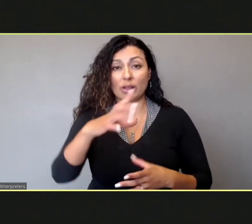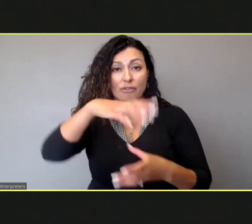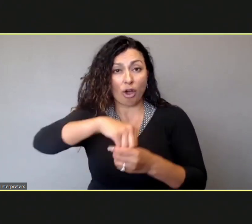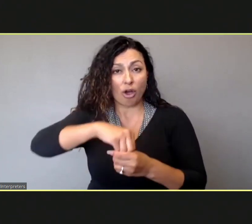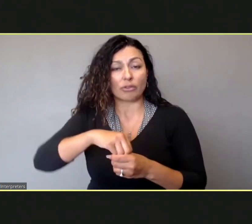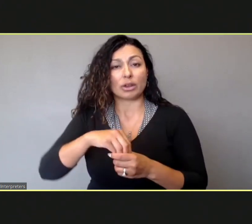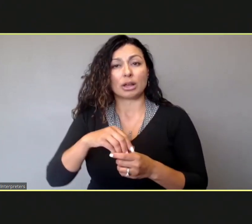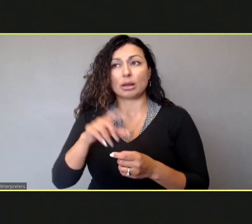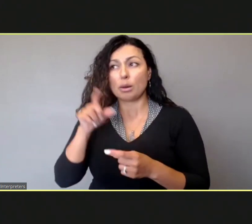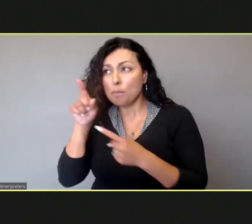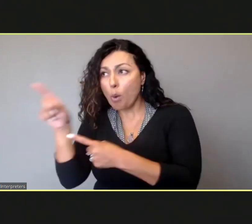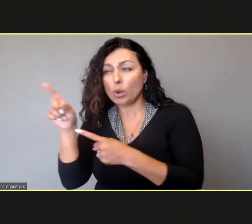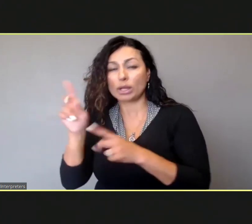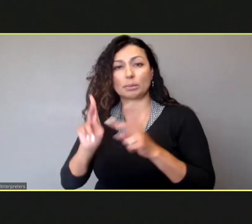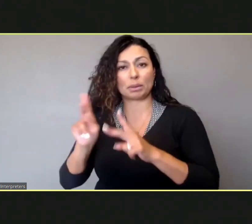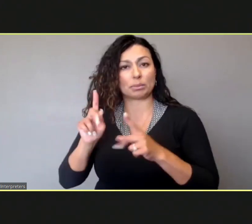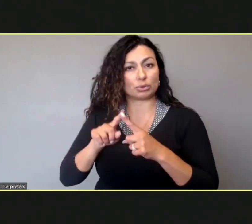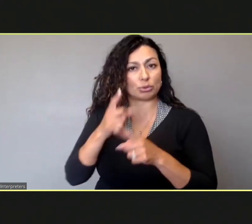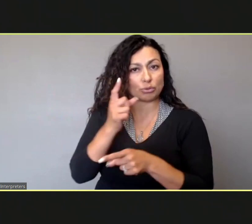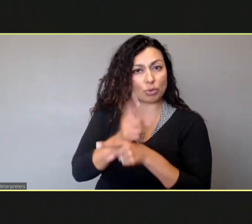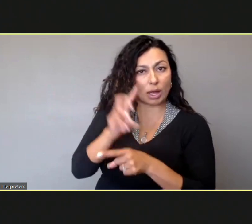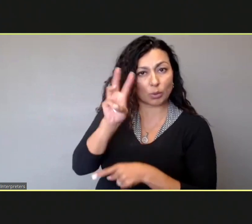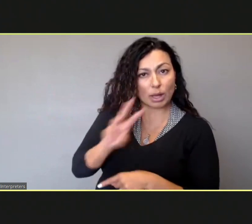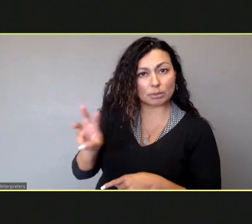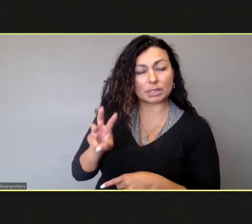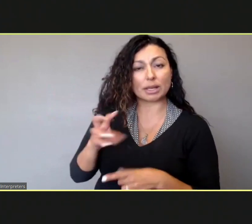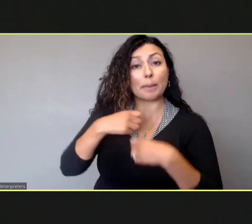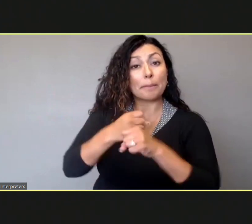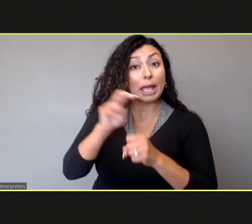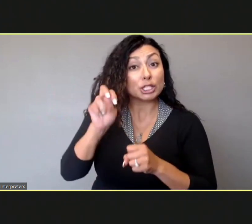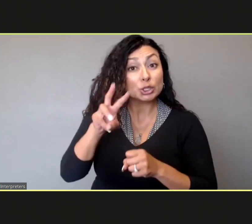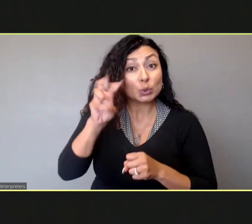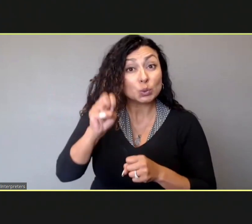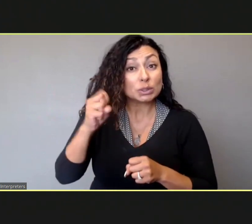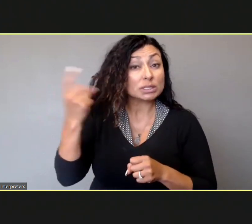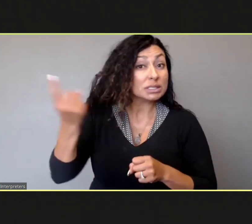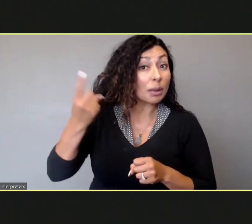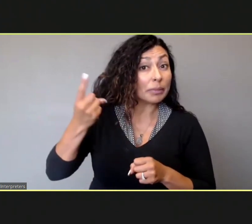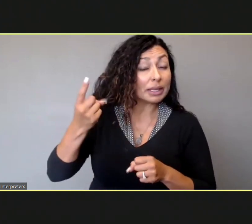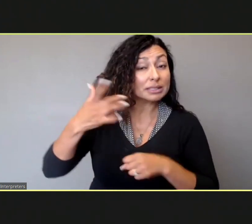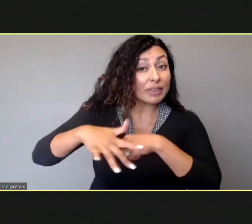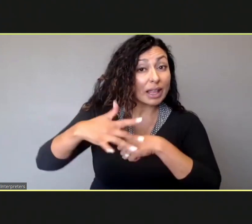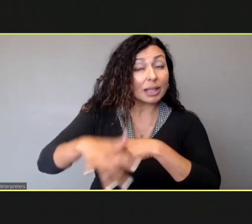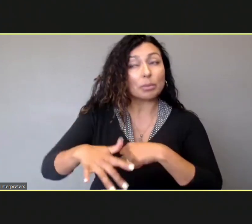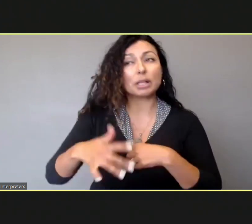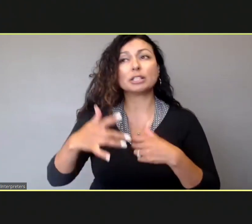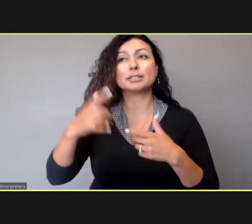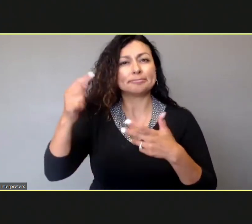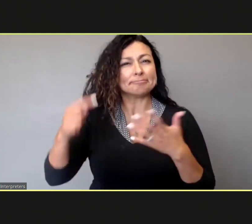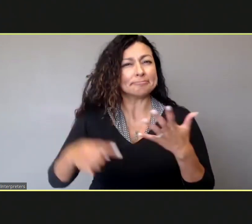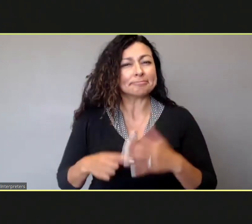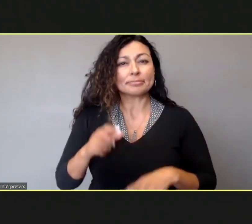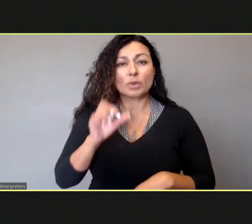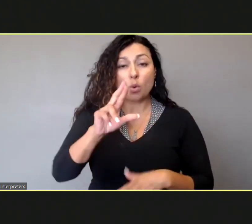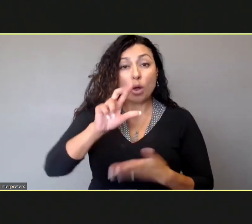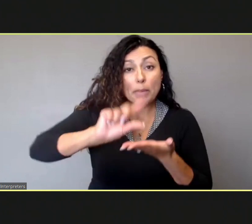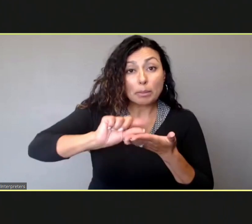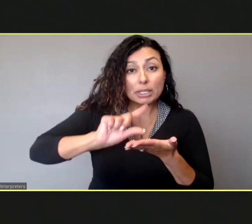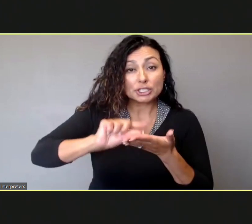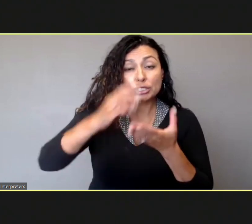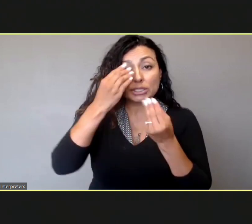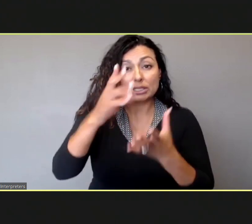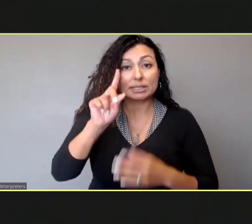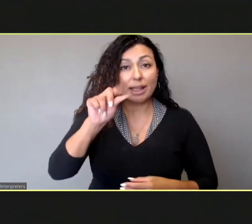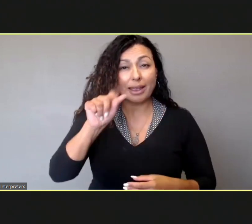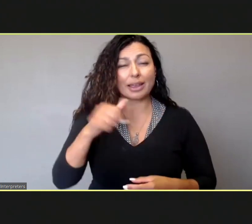to websites and making it news that something new was available, and and publishing data. So